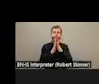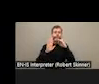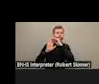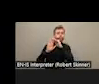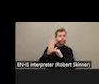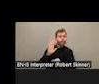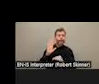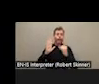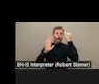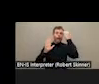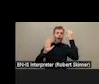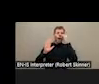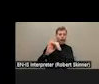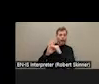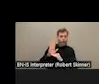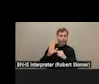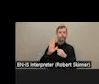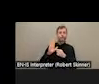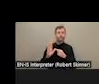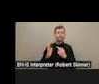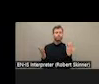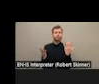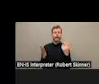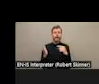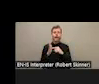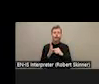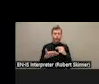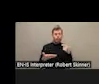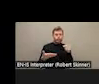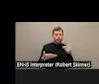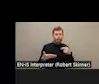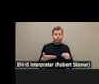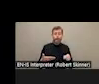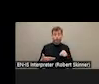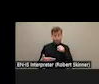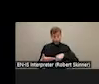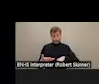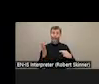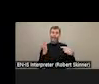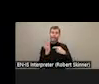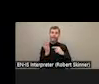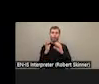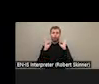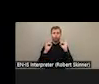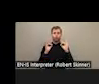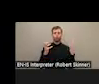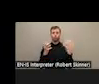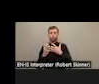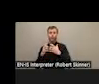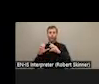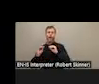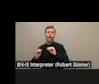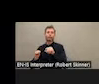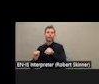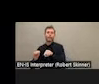Inclusion, which drew up an inventory of existing ICT. This study was looking at challenges in